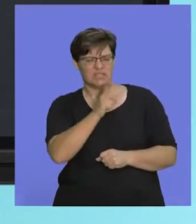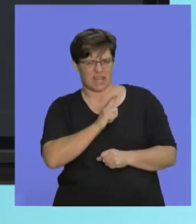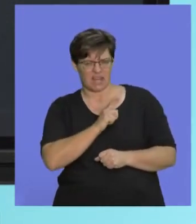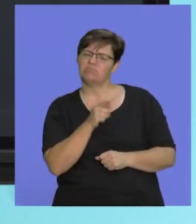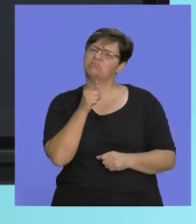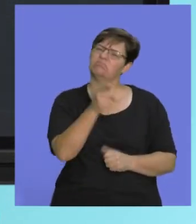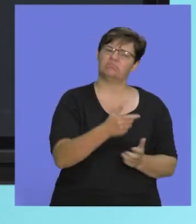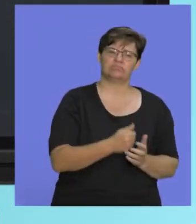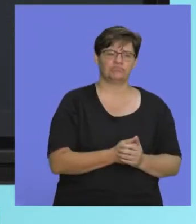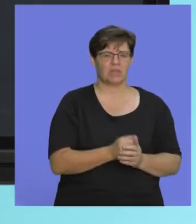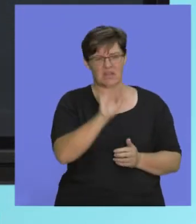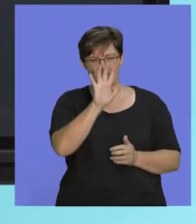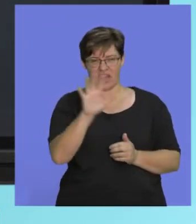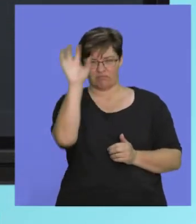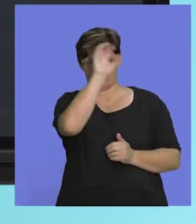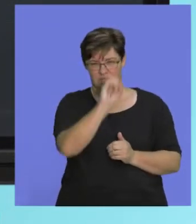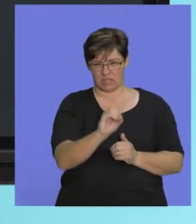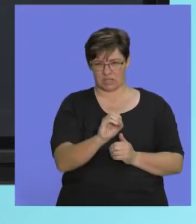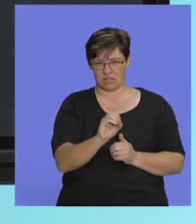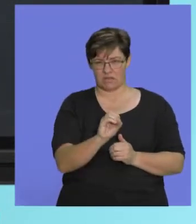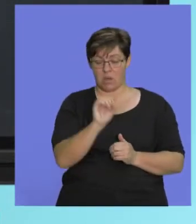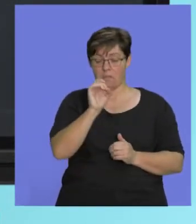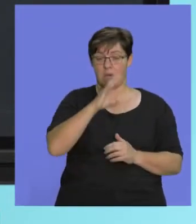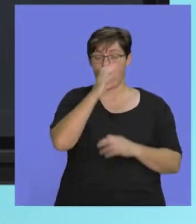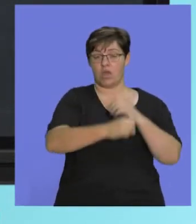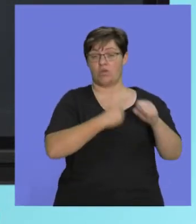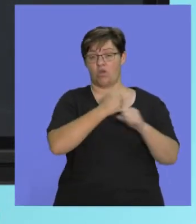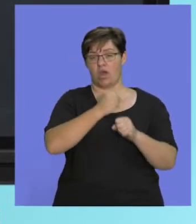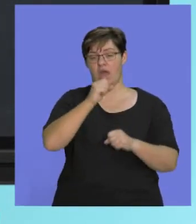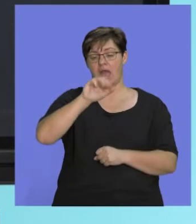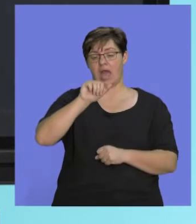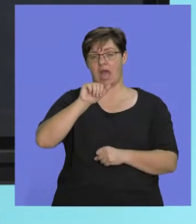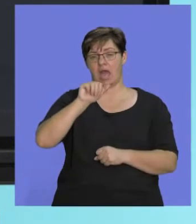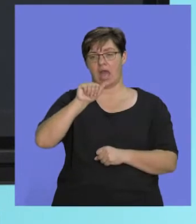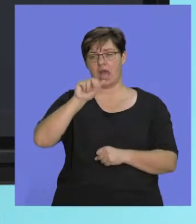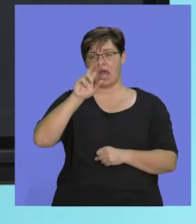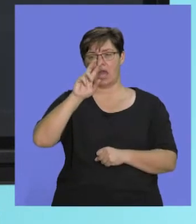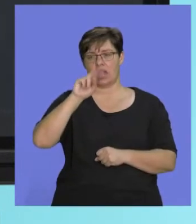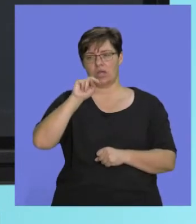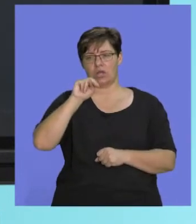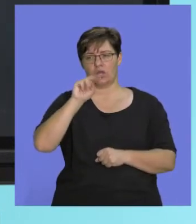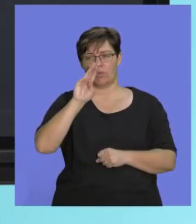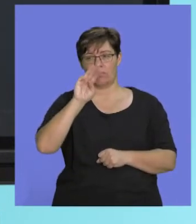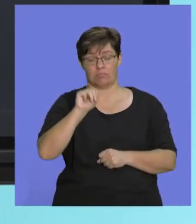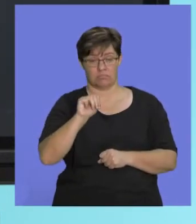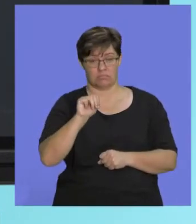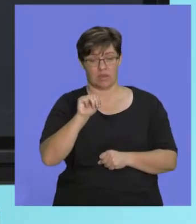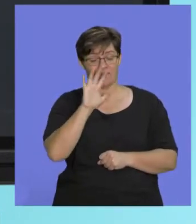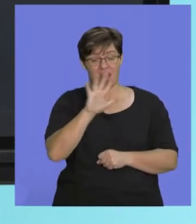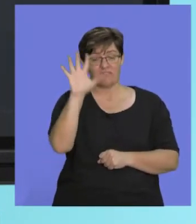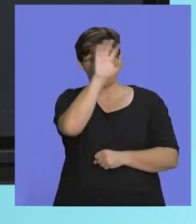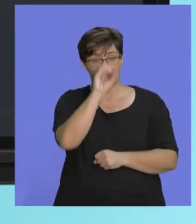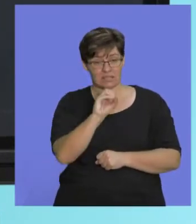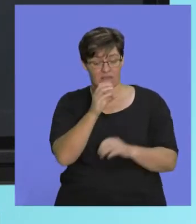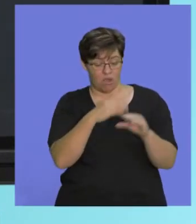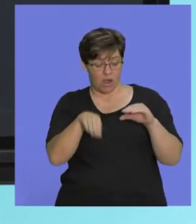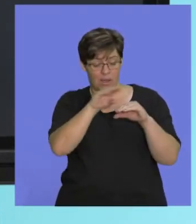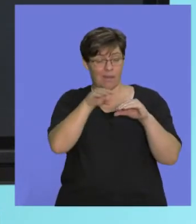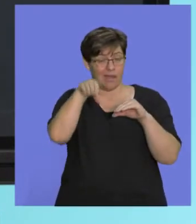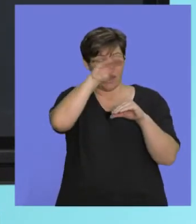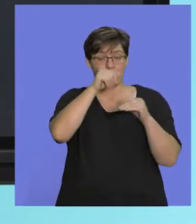giving you 5% per annum, that actually that you get there, if you compound